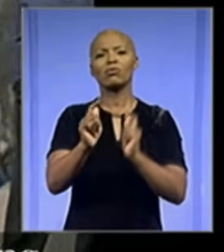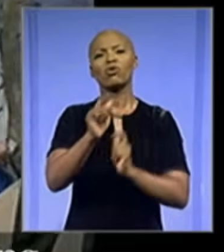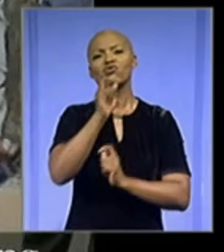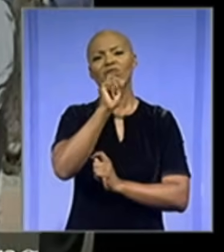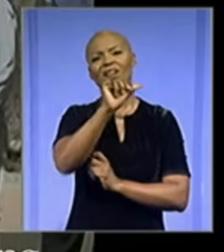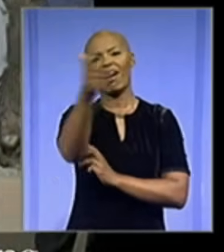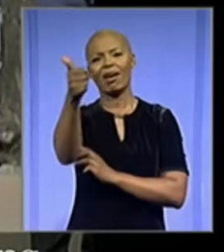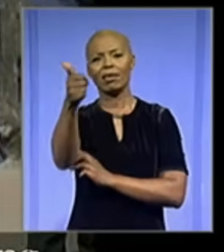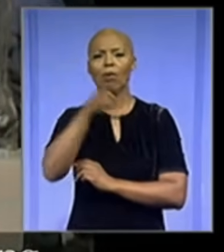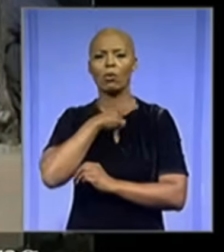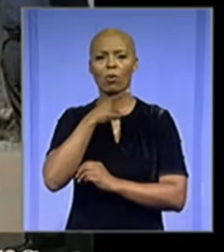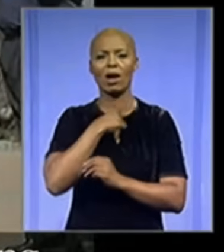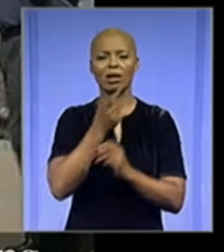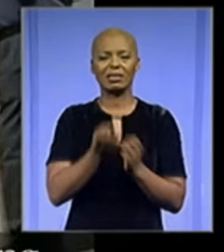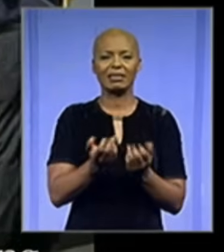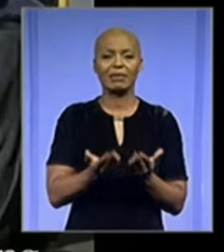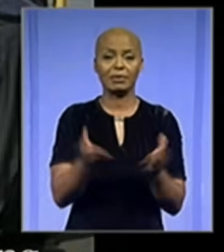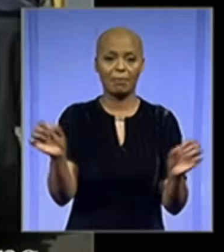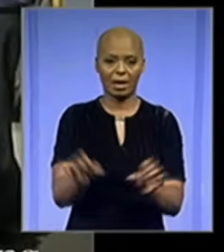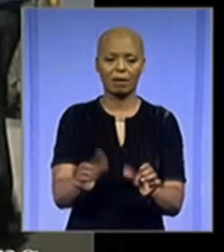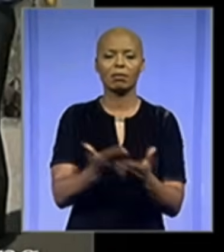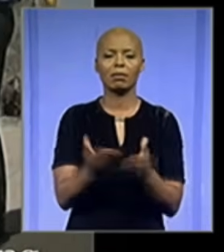dibese tseno di simolola gape.